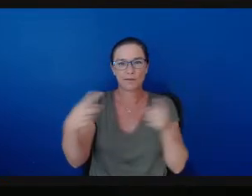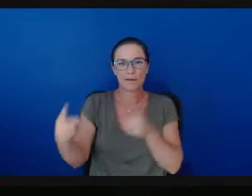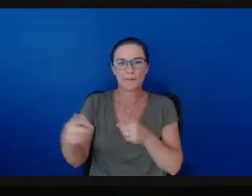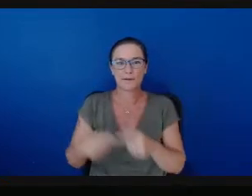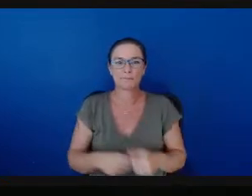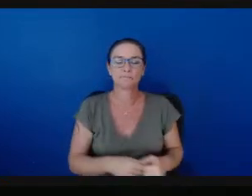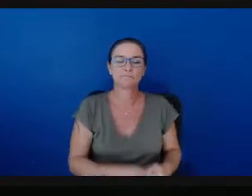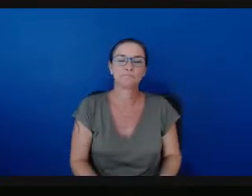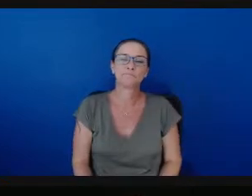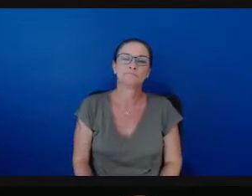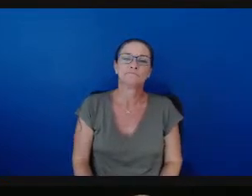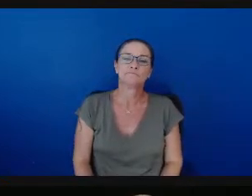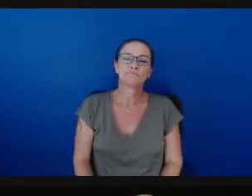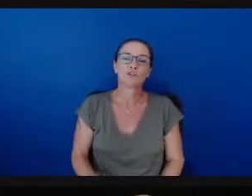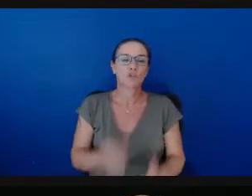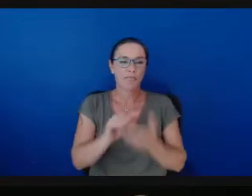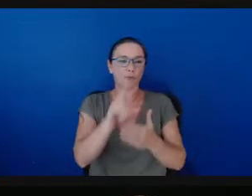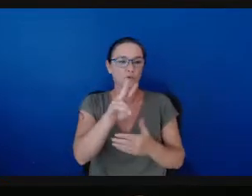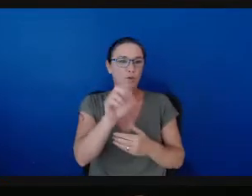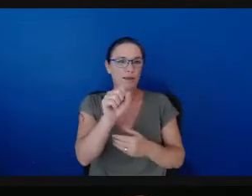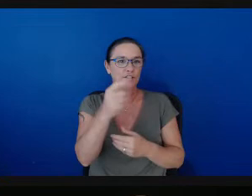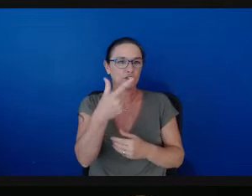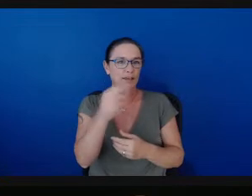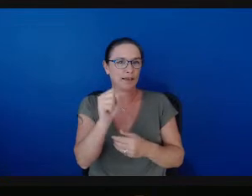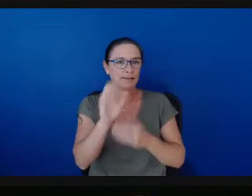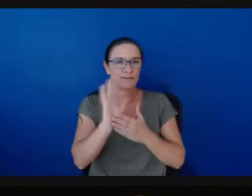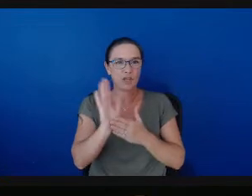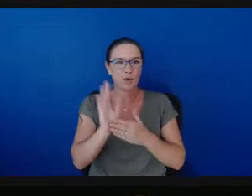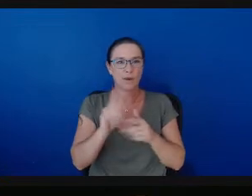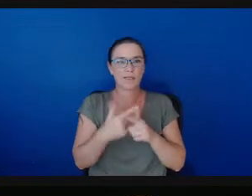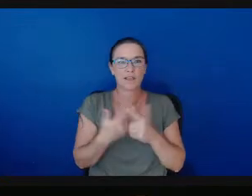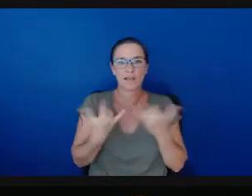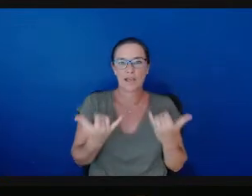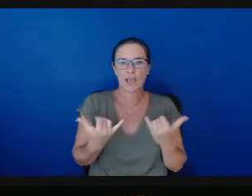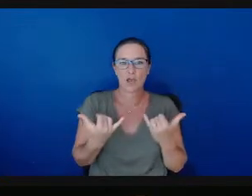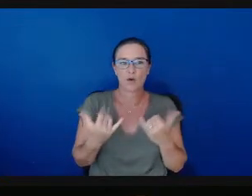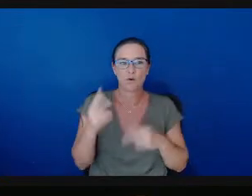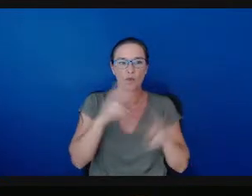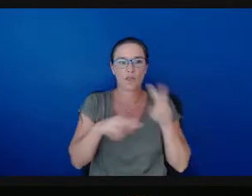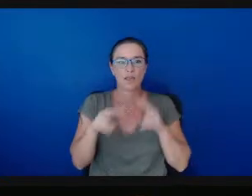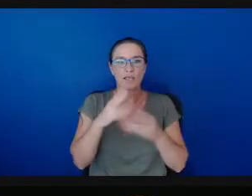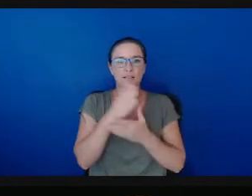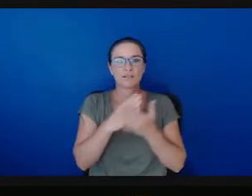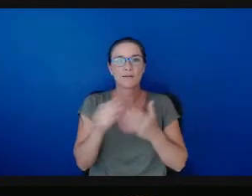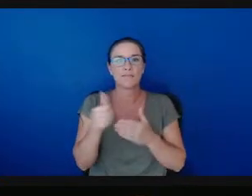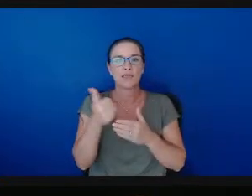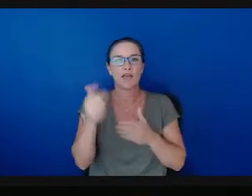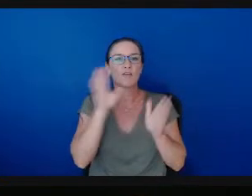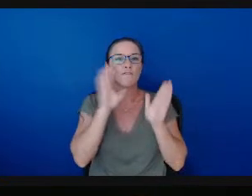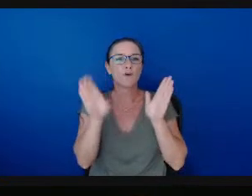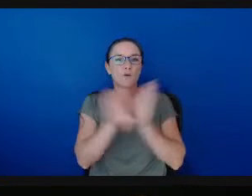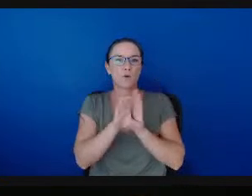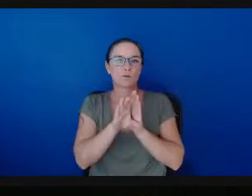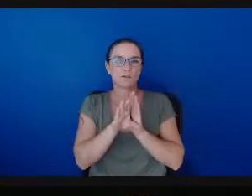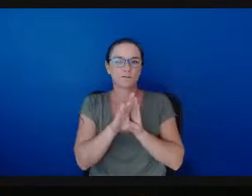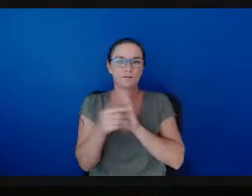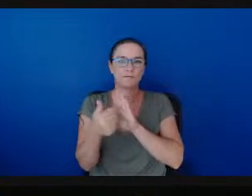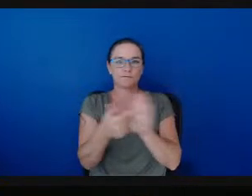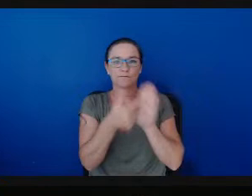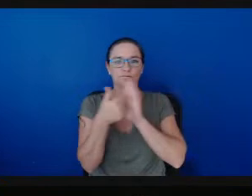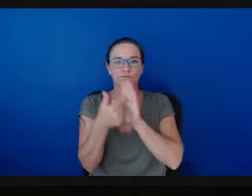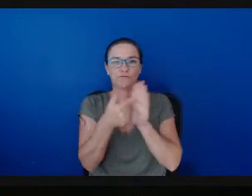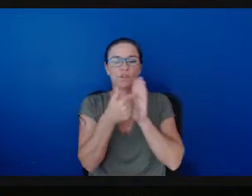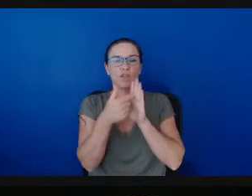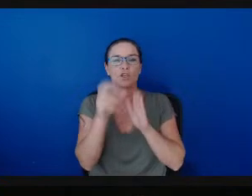video. And now we'll move into some of the other photo releases that have been put out. So the USGS has